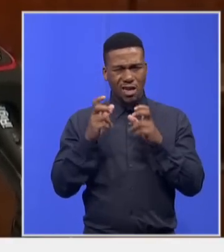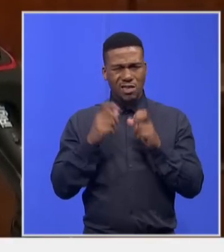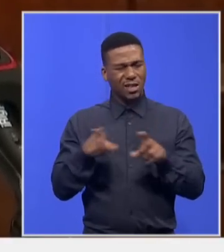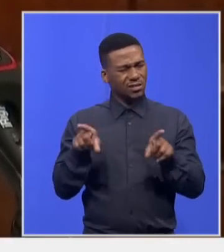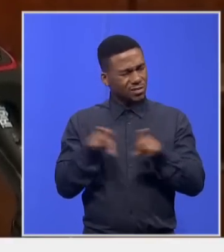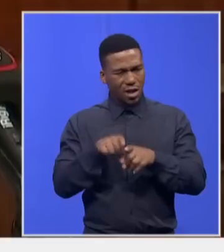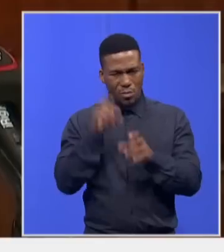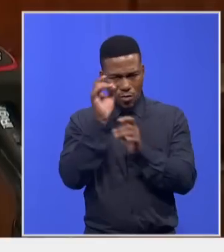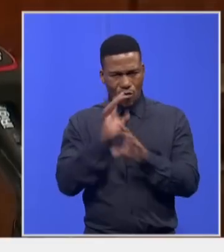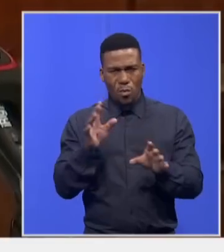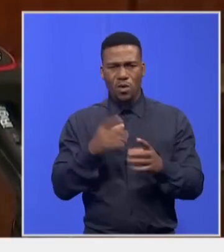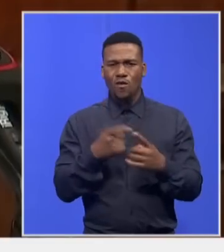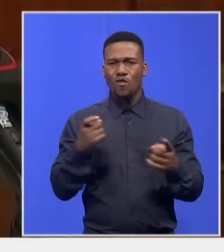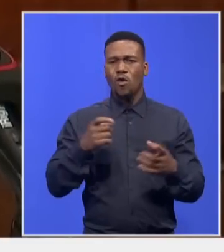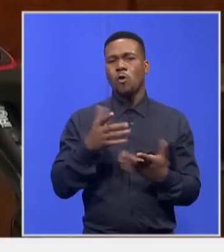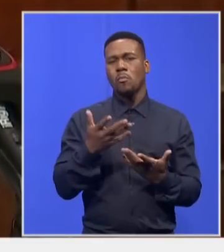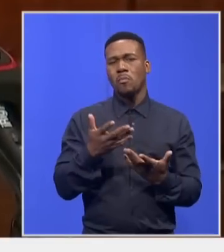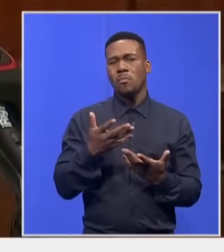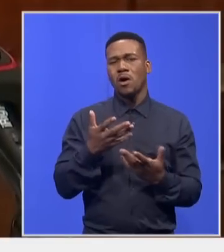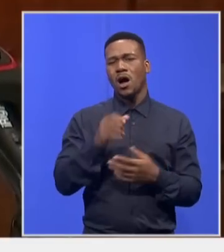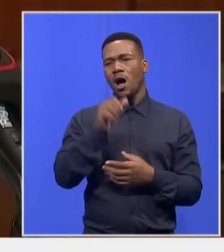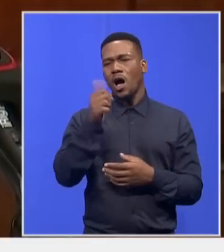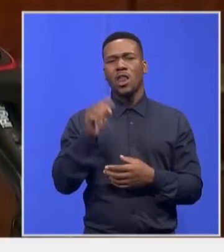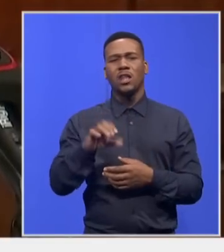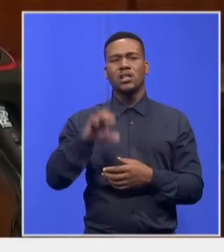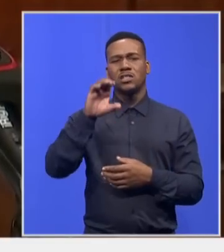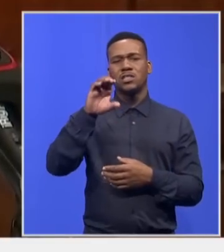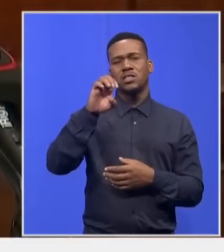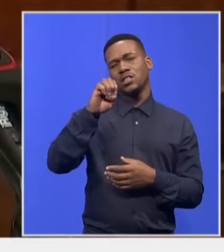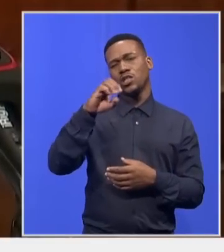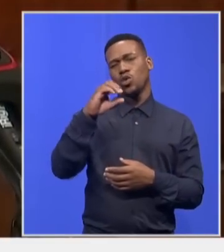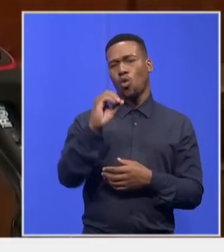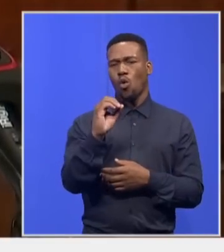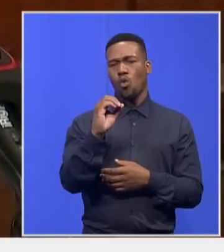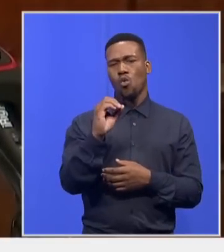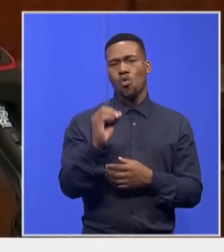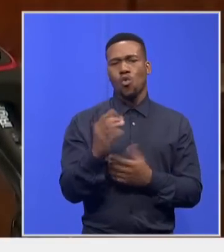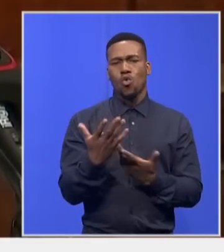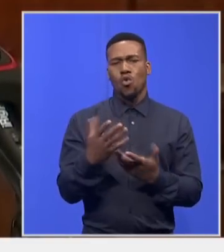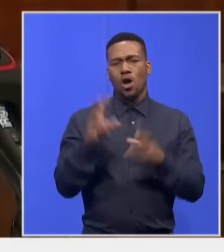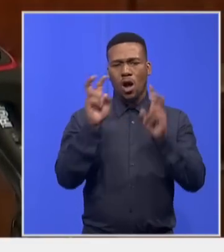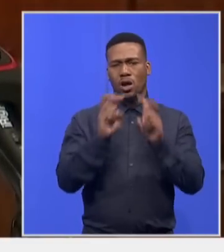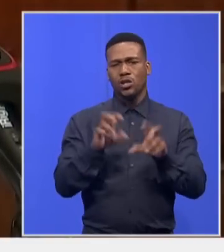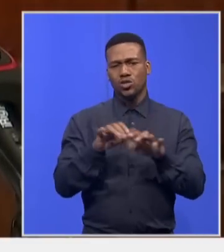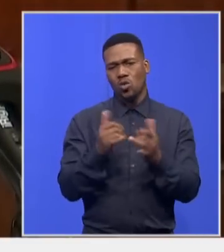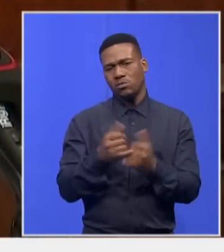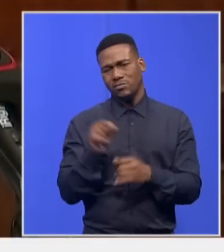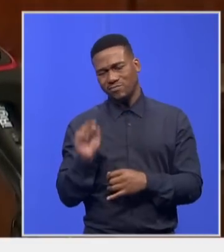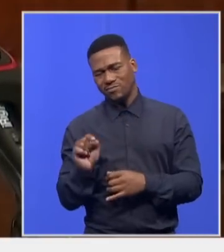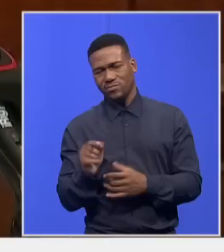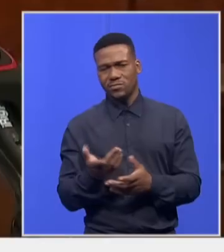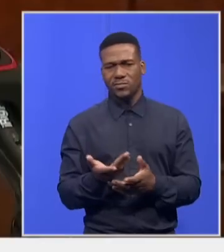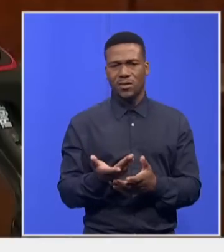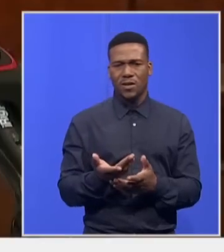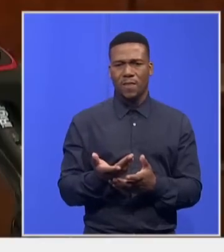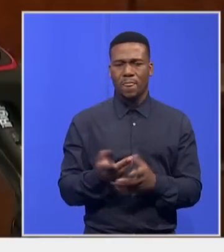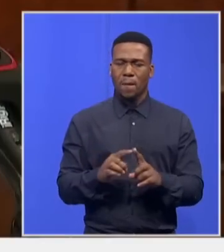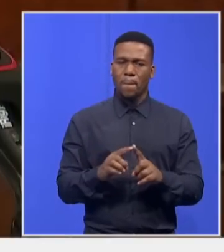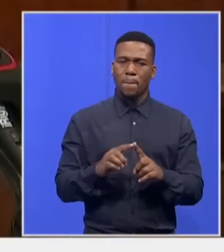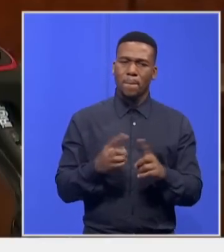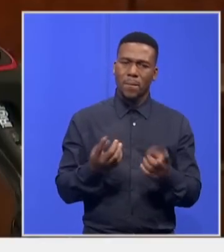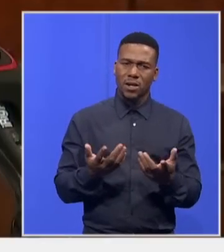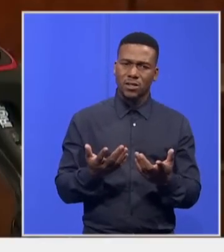the previous CEO of Eskom and so forth. And what